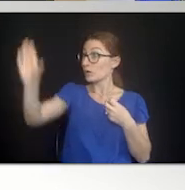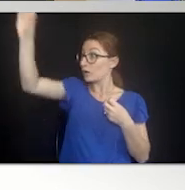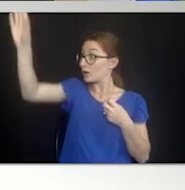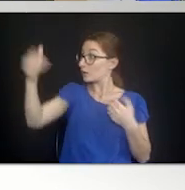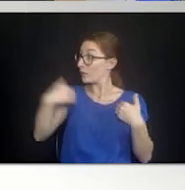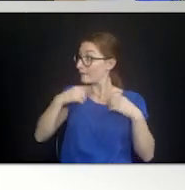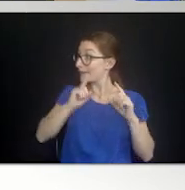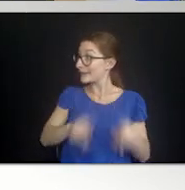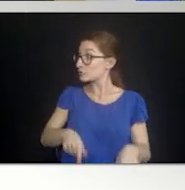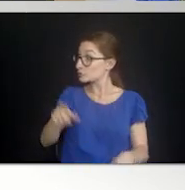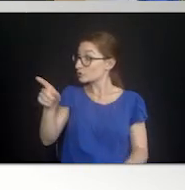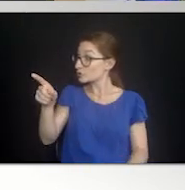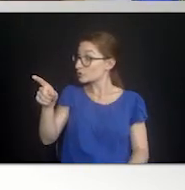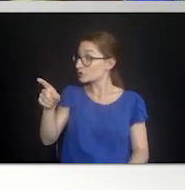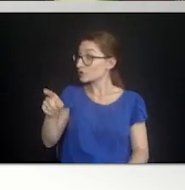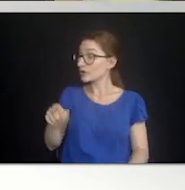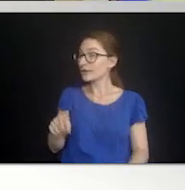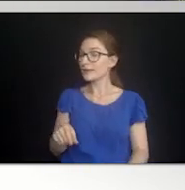have an answer?